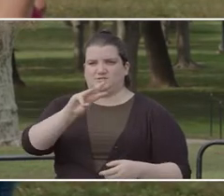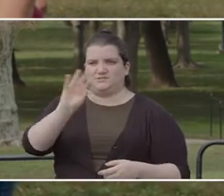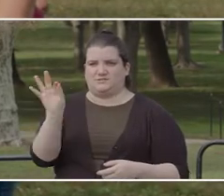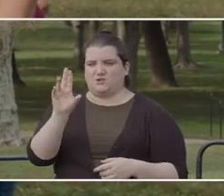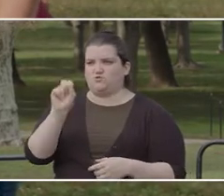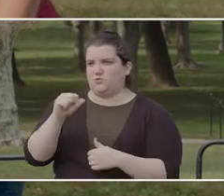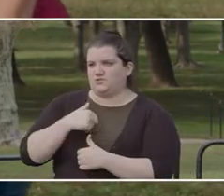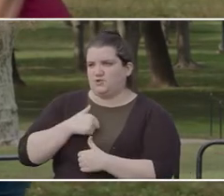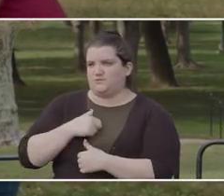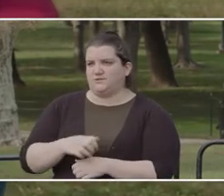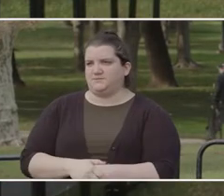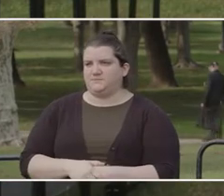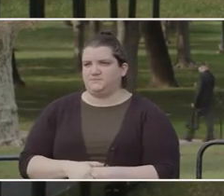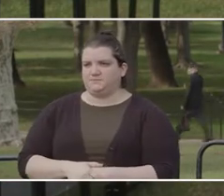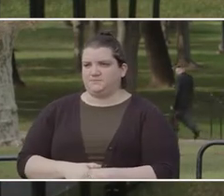69, U.S. Army.